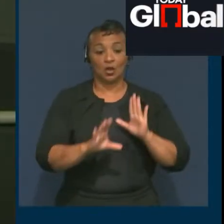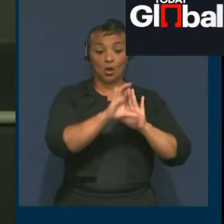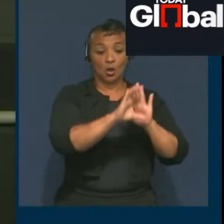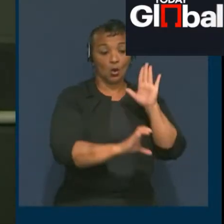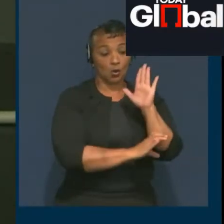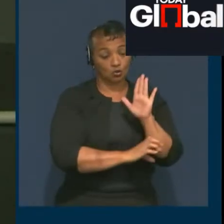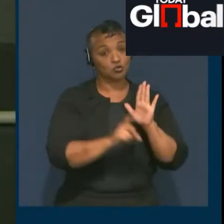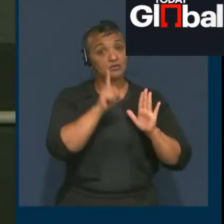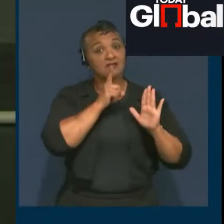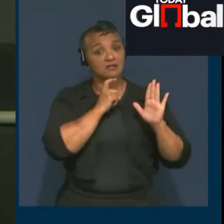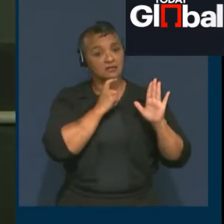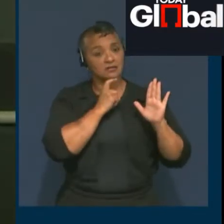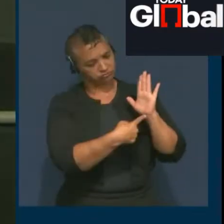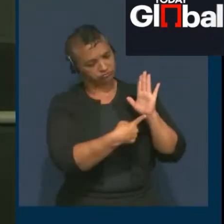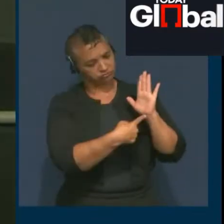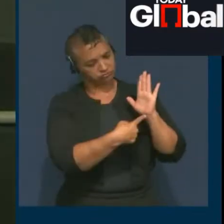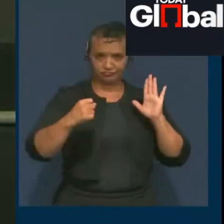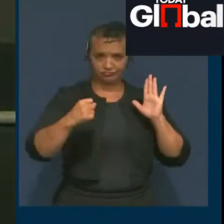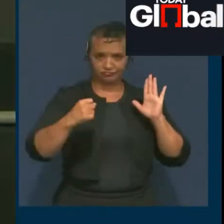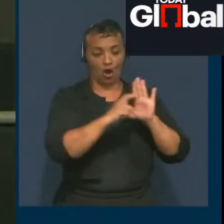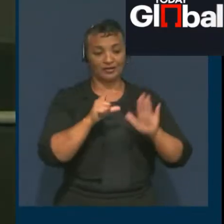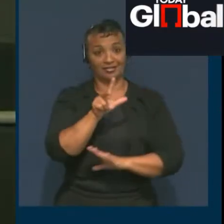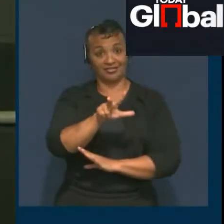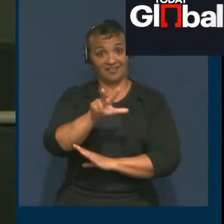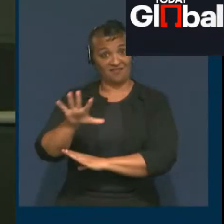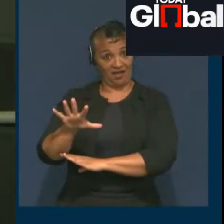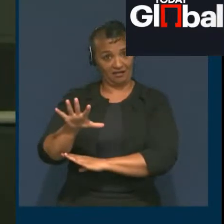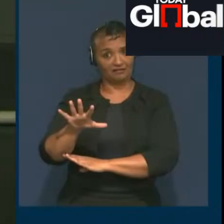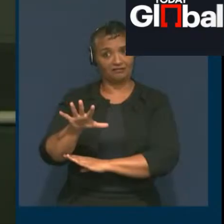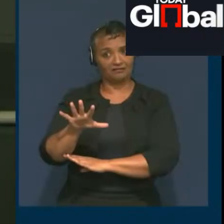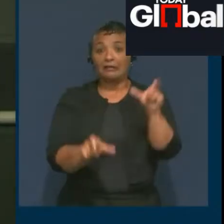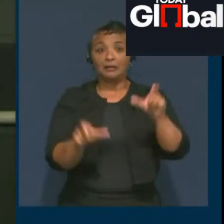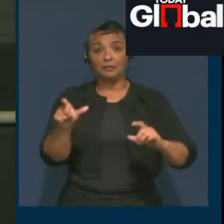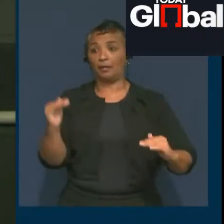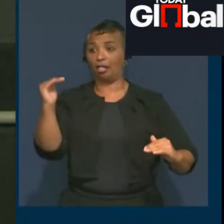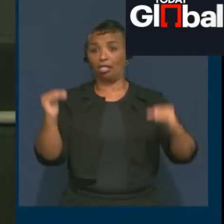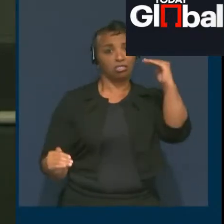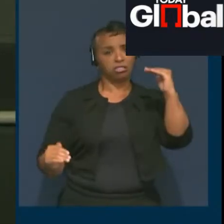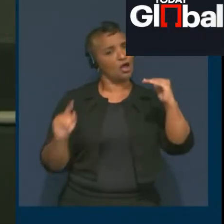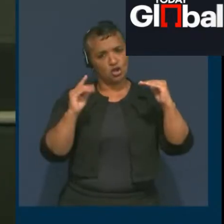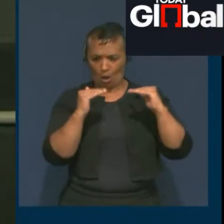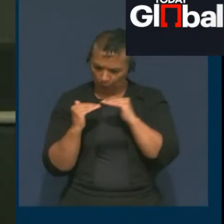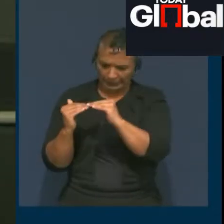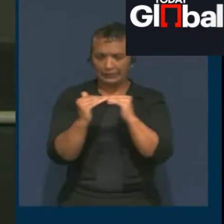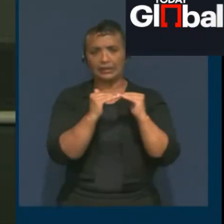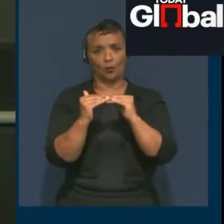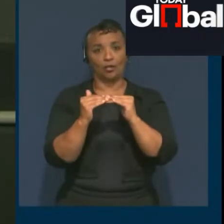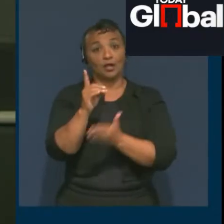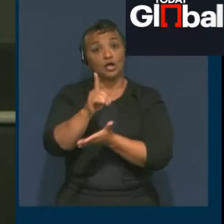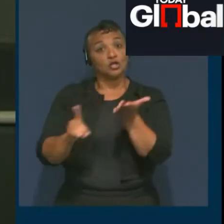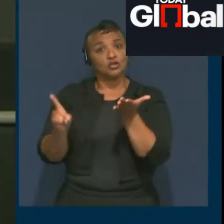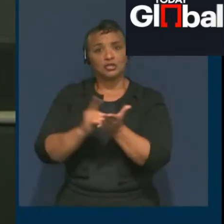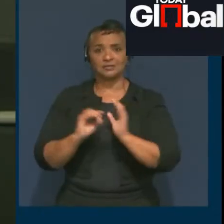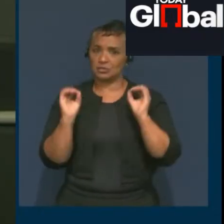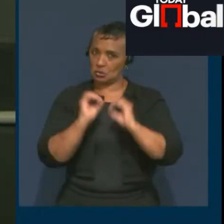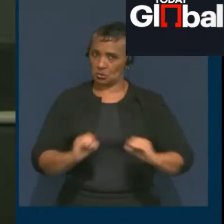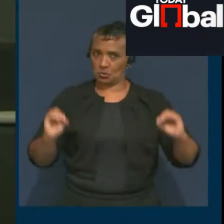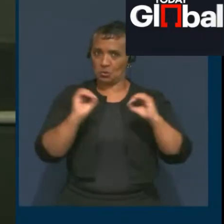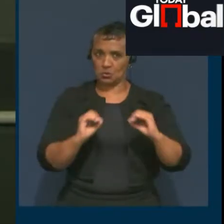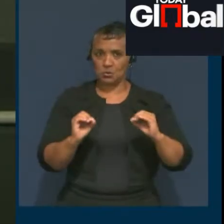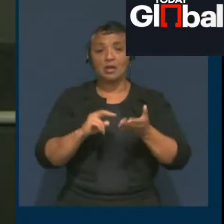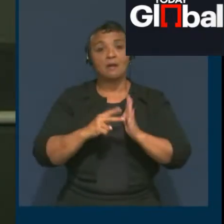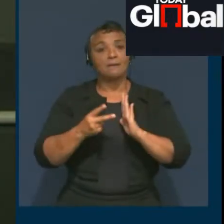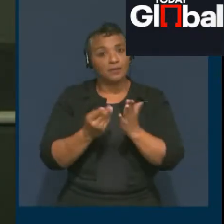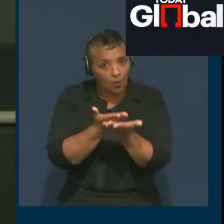Qatar affirms in Article 35 that people are equal before the law without discrimination, a principle that applies to citizens